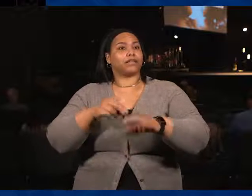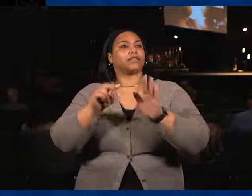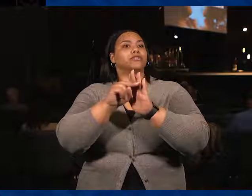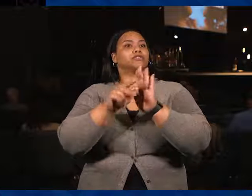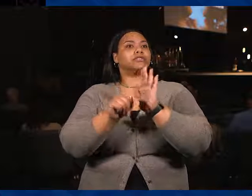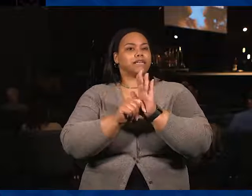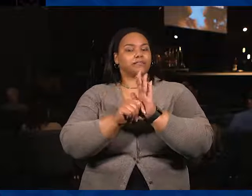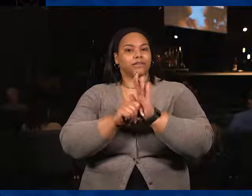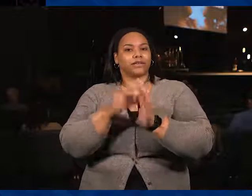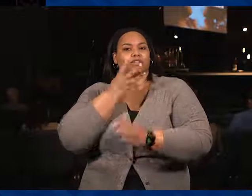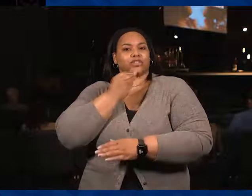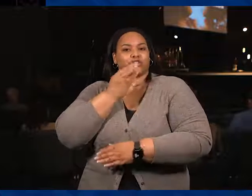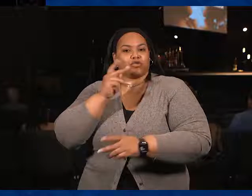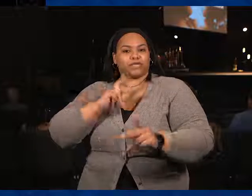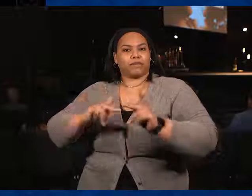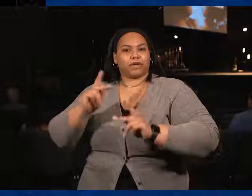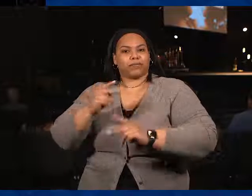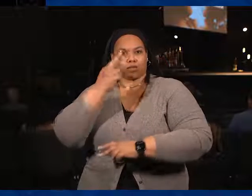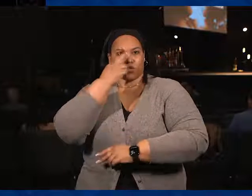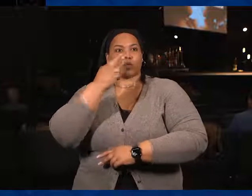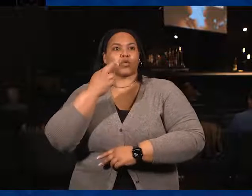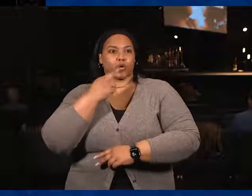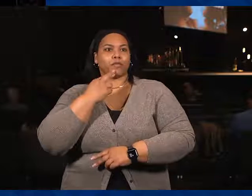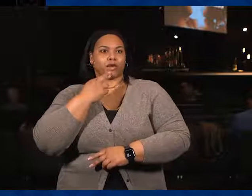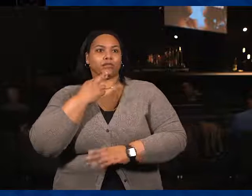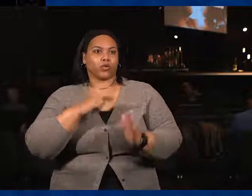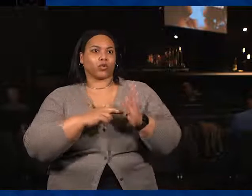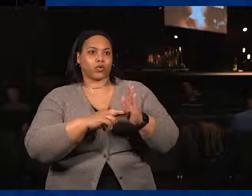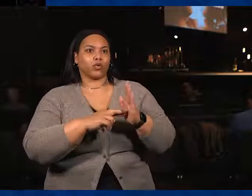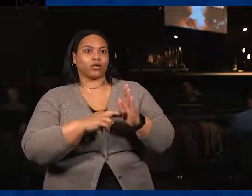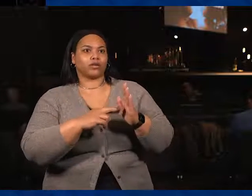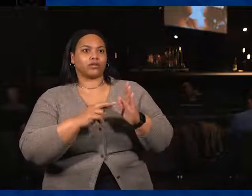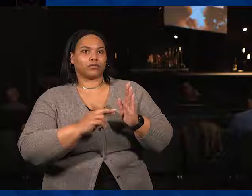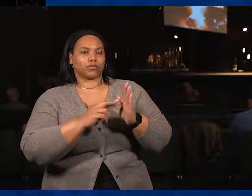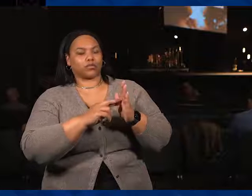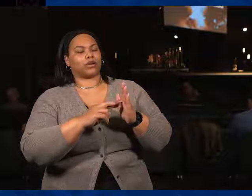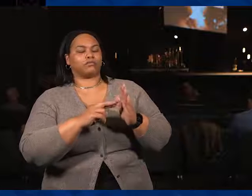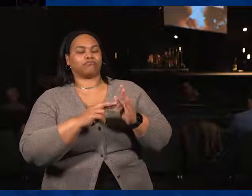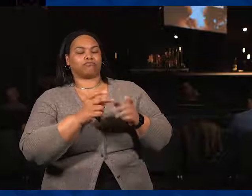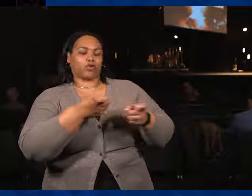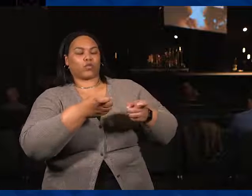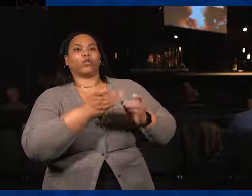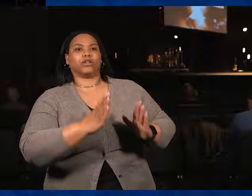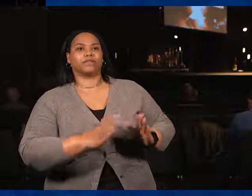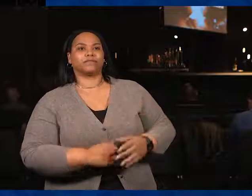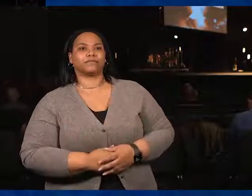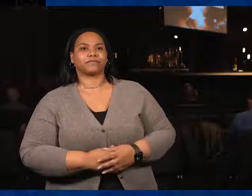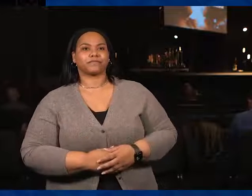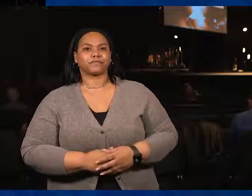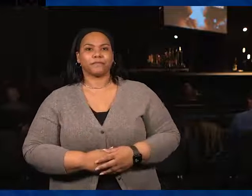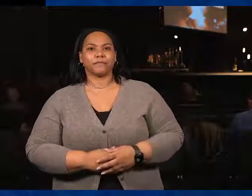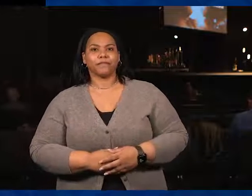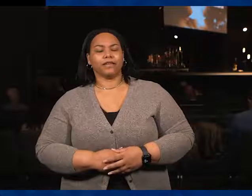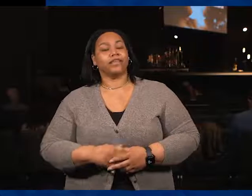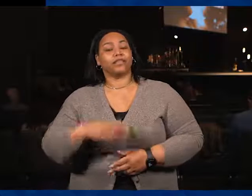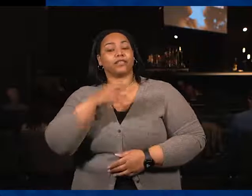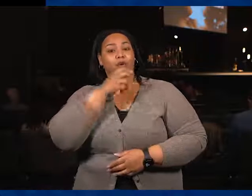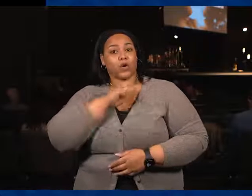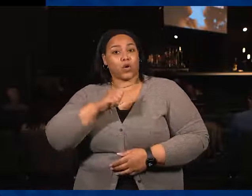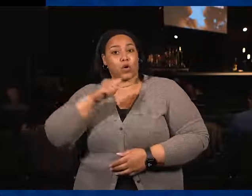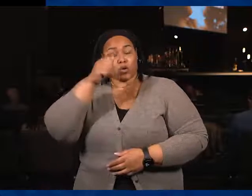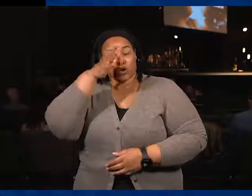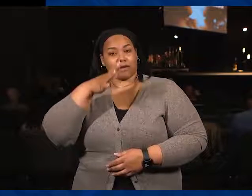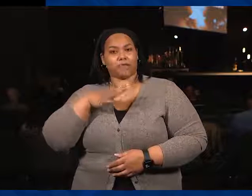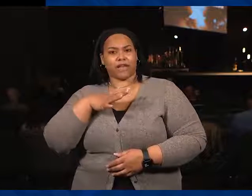the Jewish people were under Roman occupation. And these centurions were kind of like the backbone of the